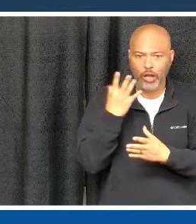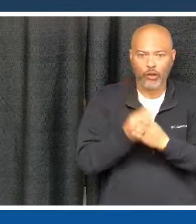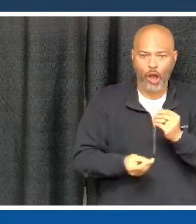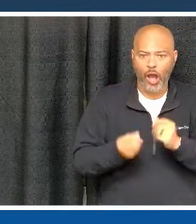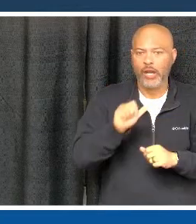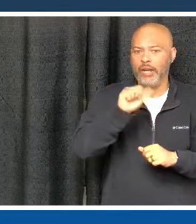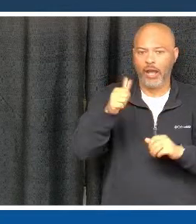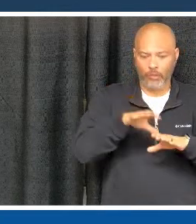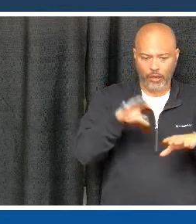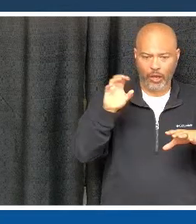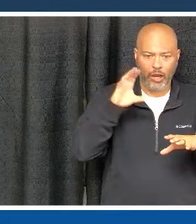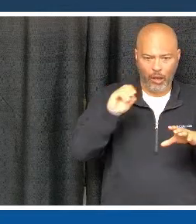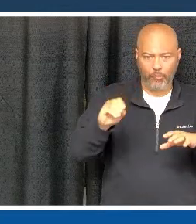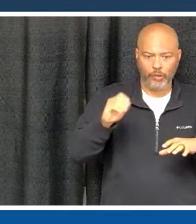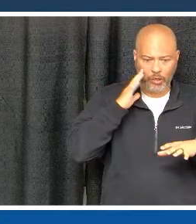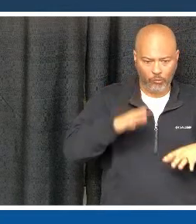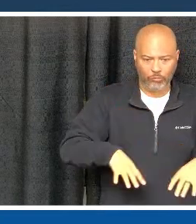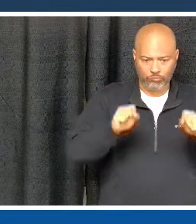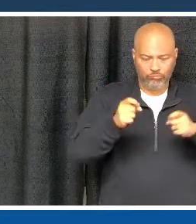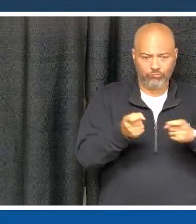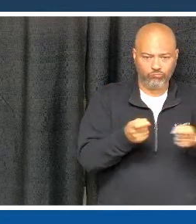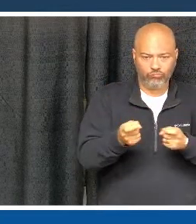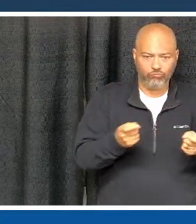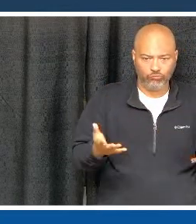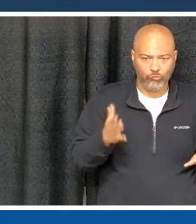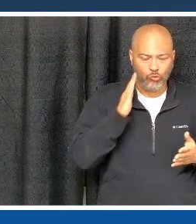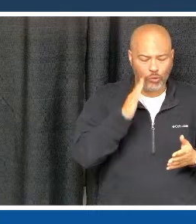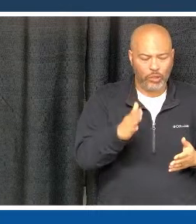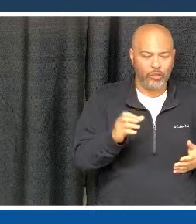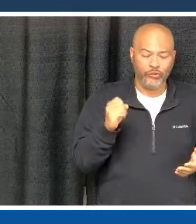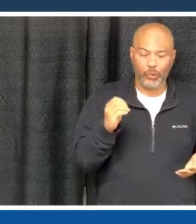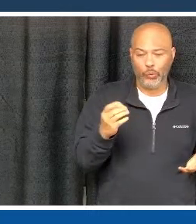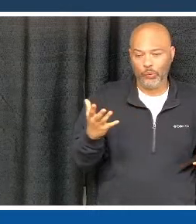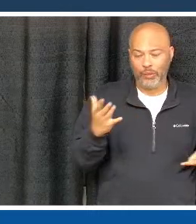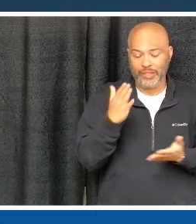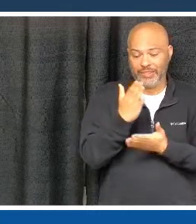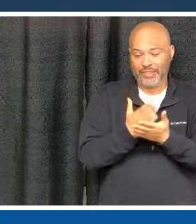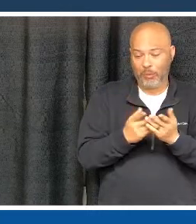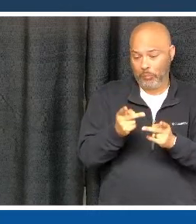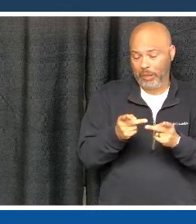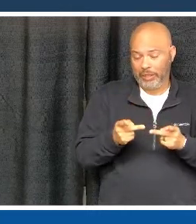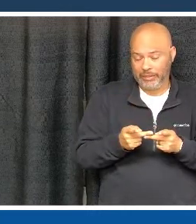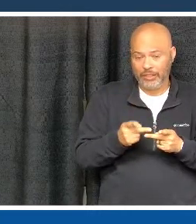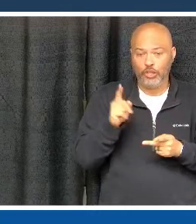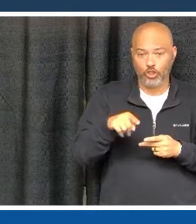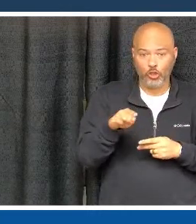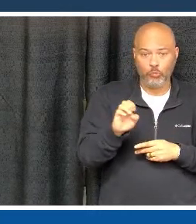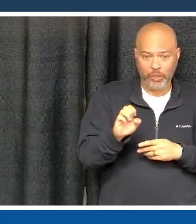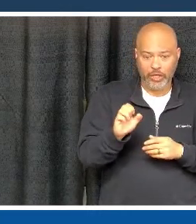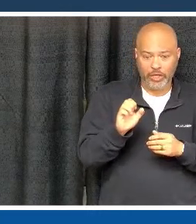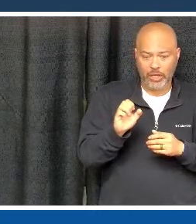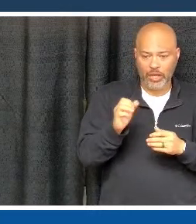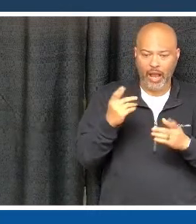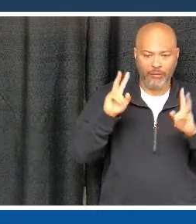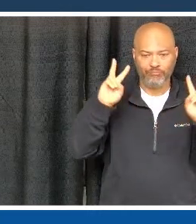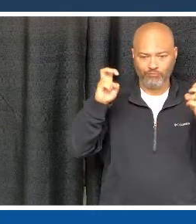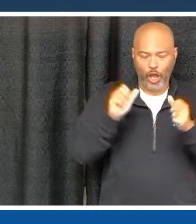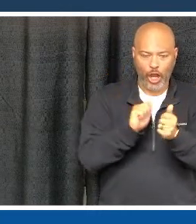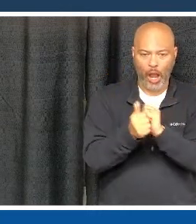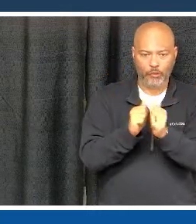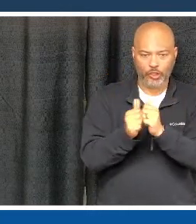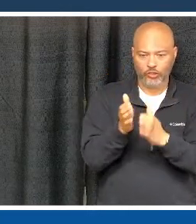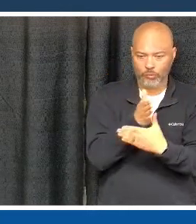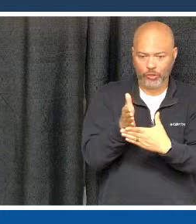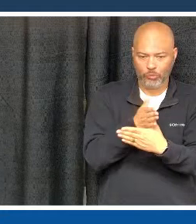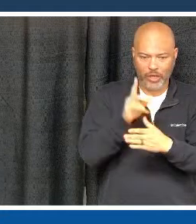another company will come in and take its place. So in some places, there should be competition to